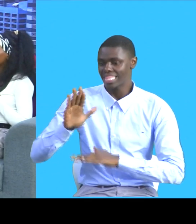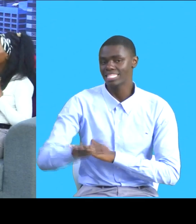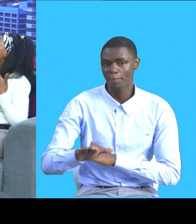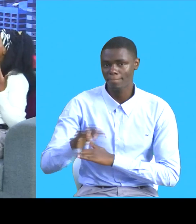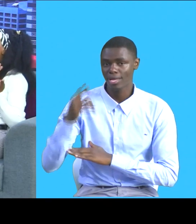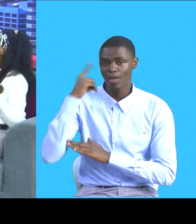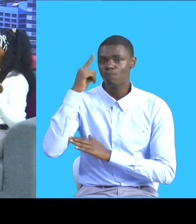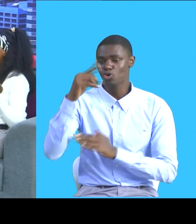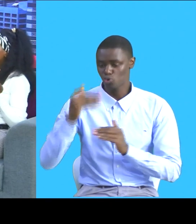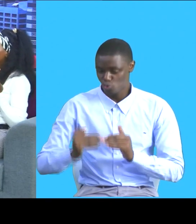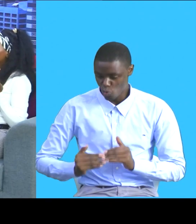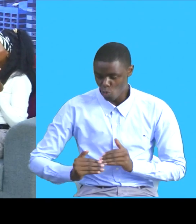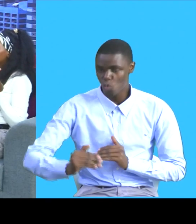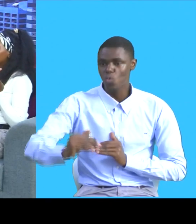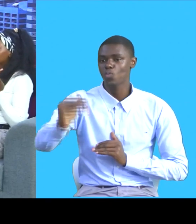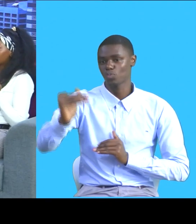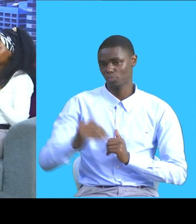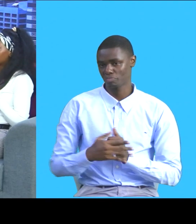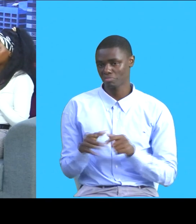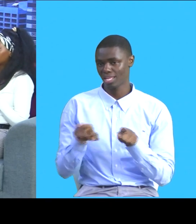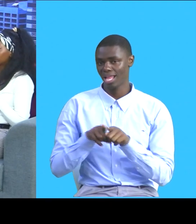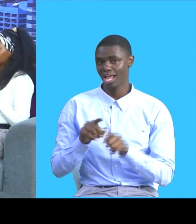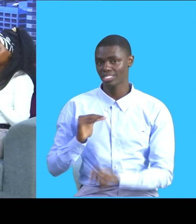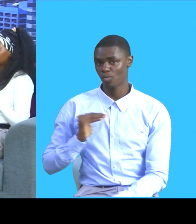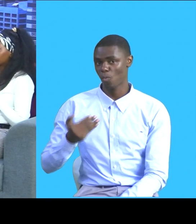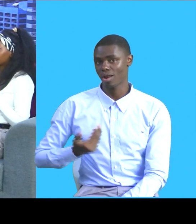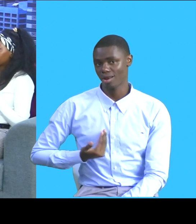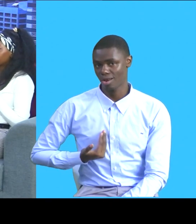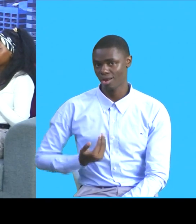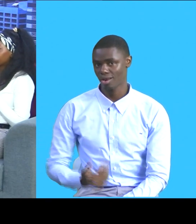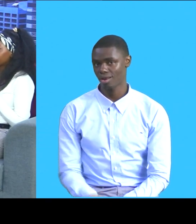to head high as a woman.